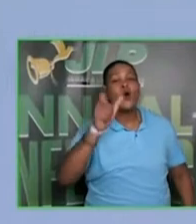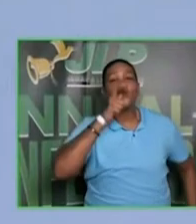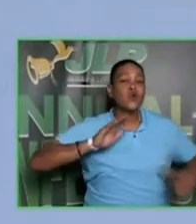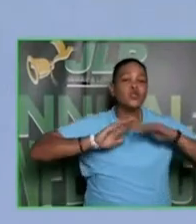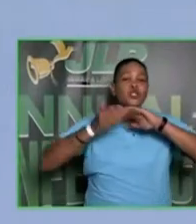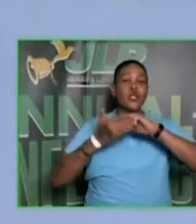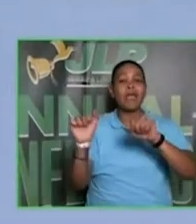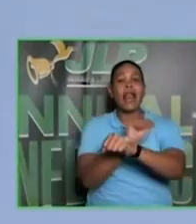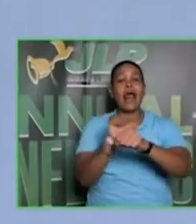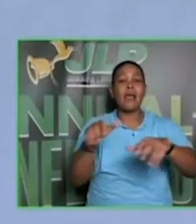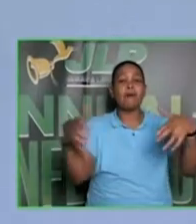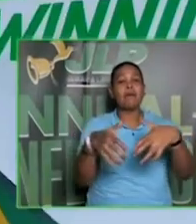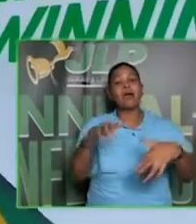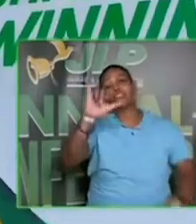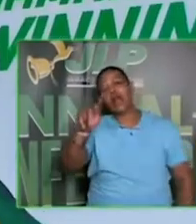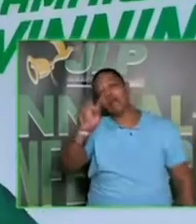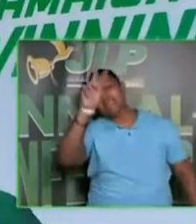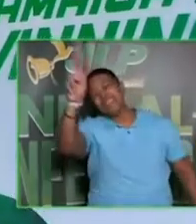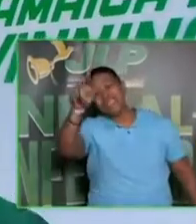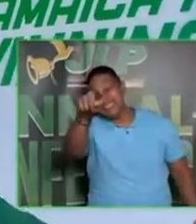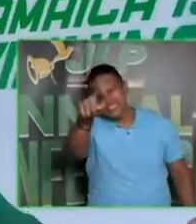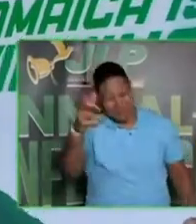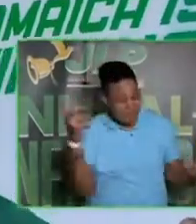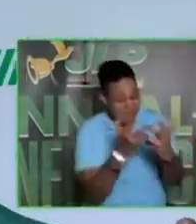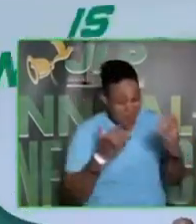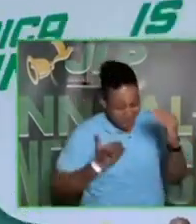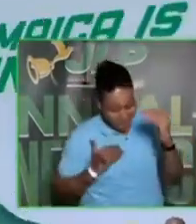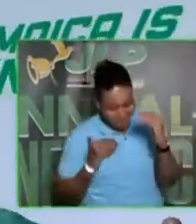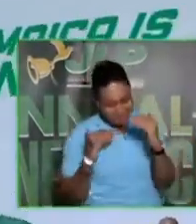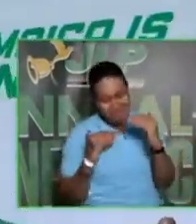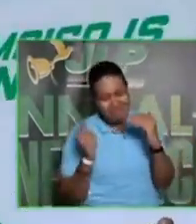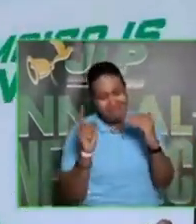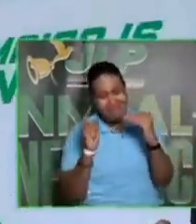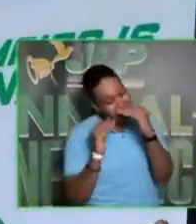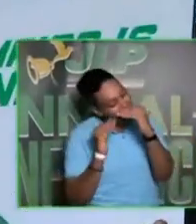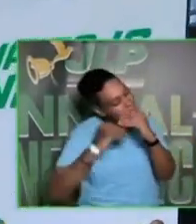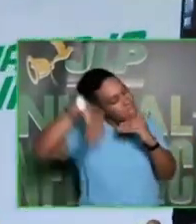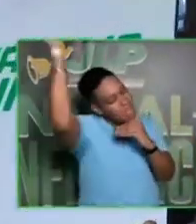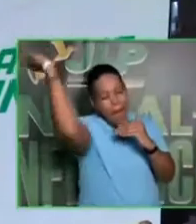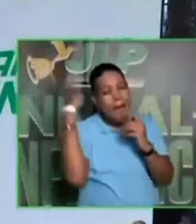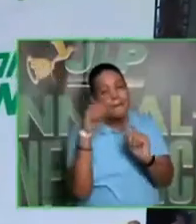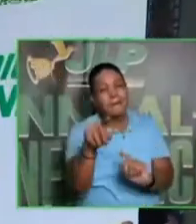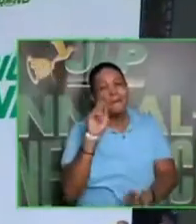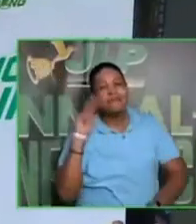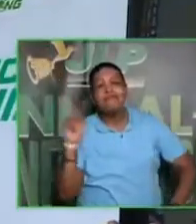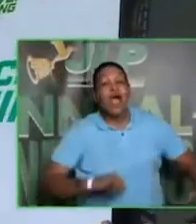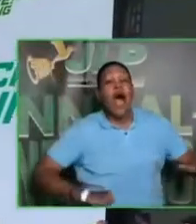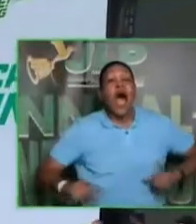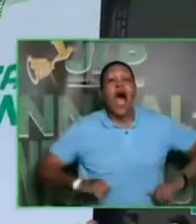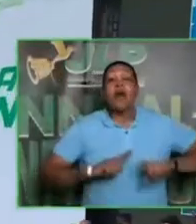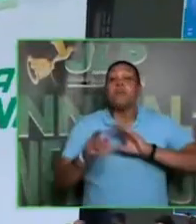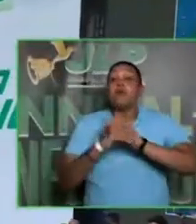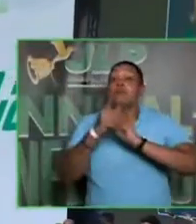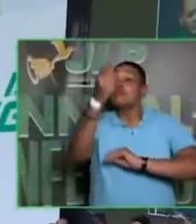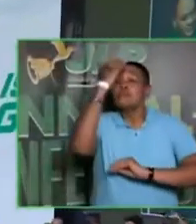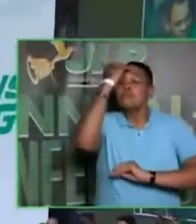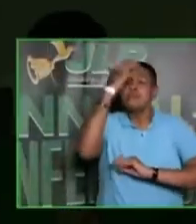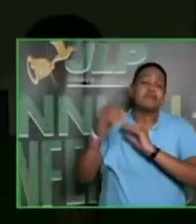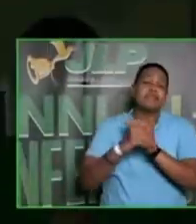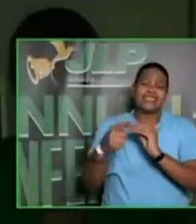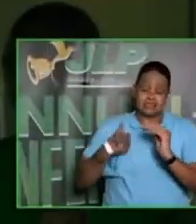Labour Party. Them not in my league, not in my league. Them I put a little bit of money, there is